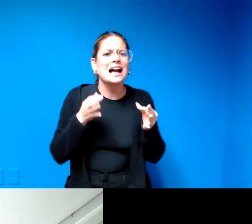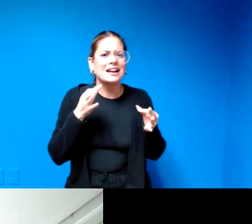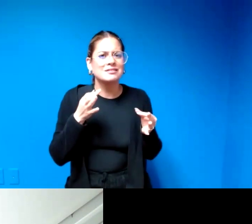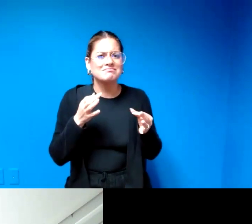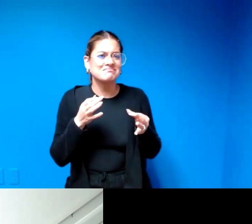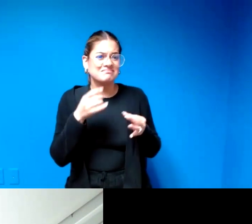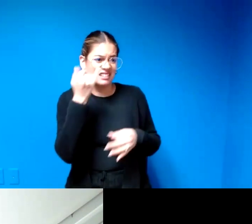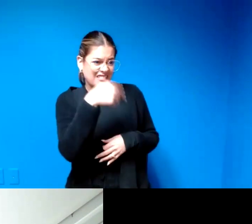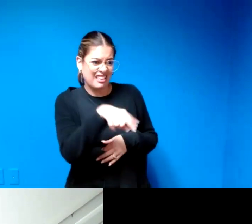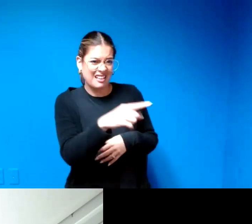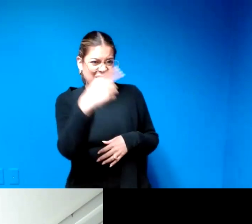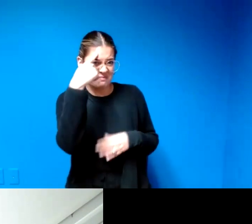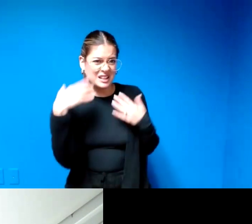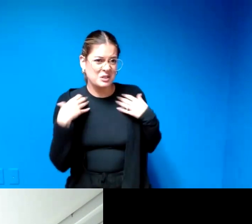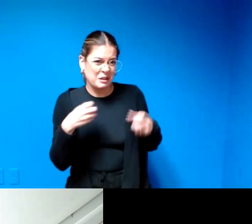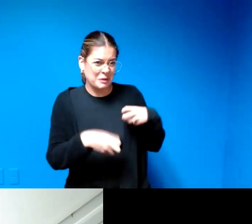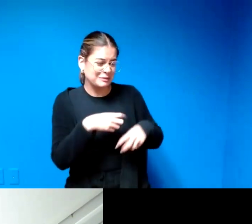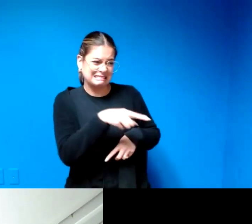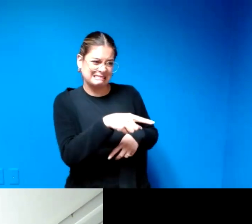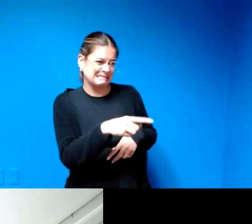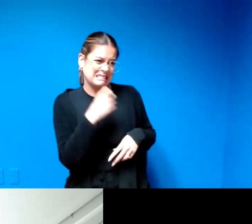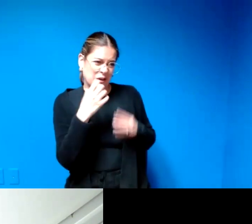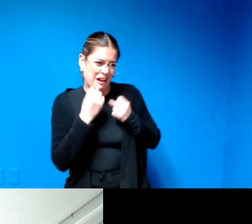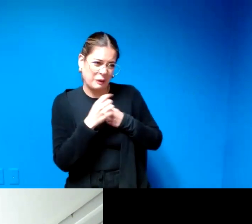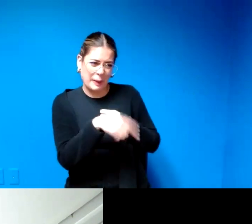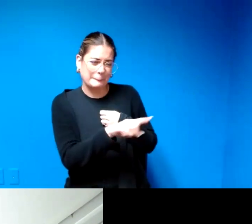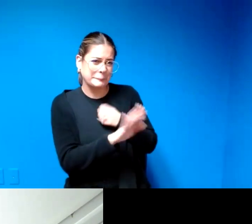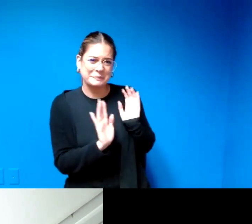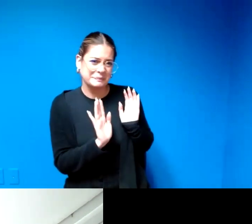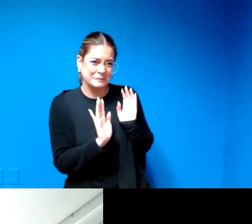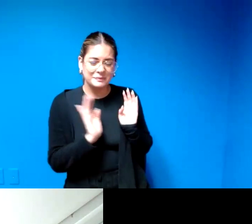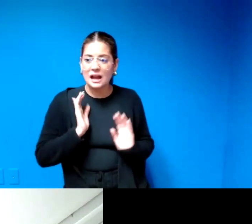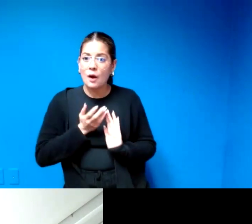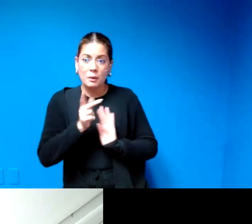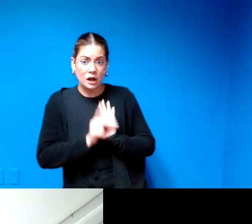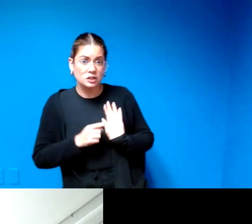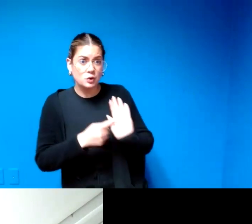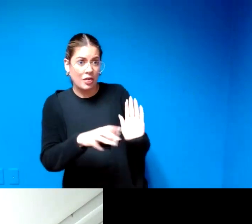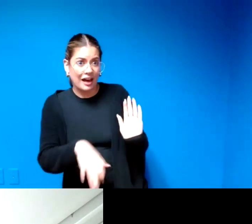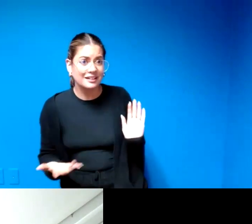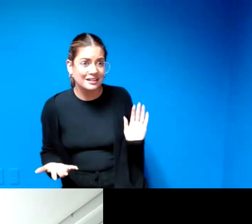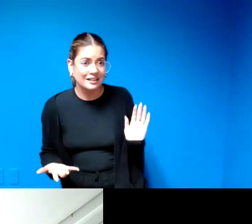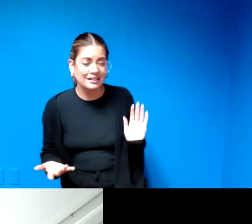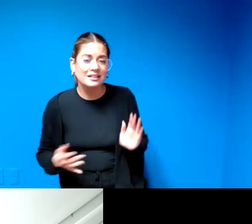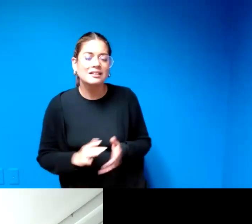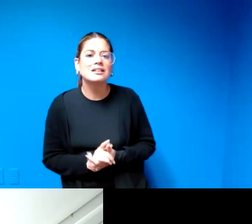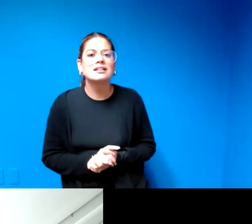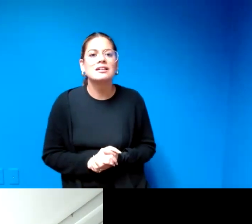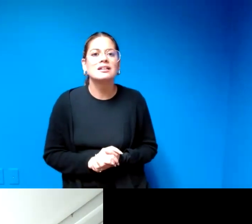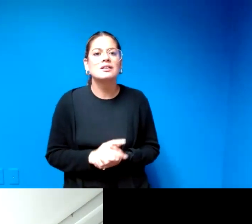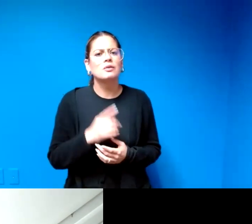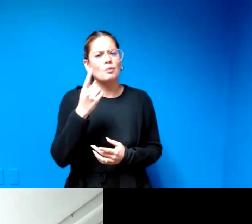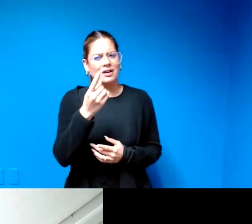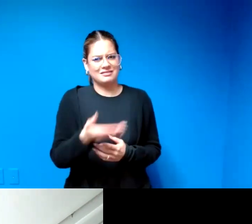value people that have mental health problems. And so our policies reflect that. And so one of the things I think we have